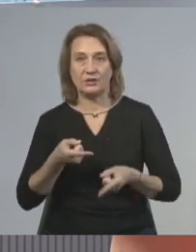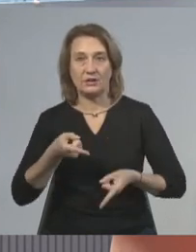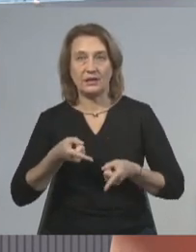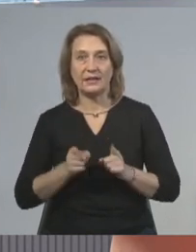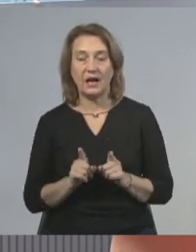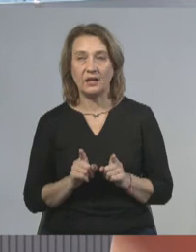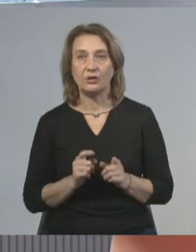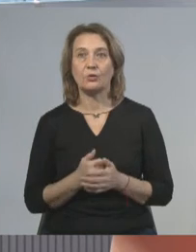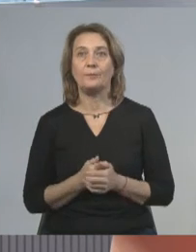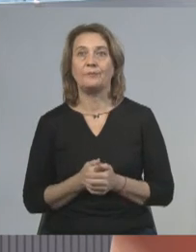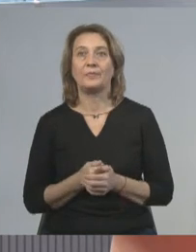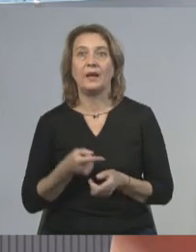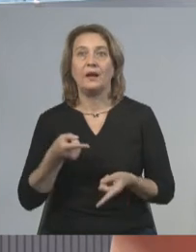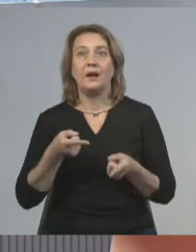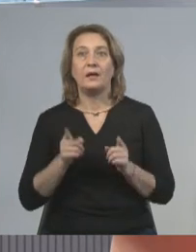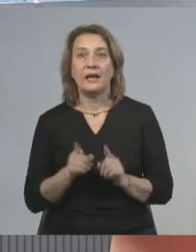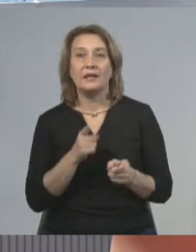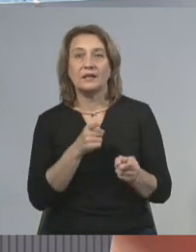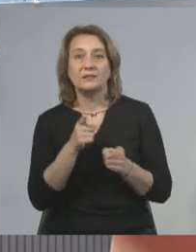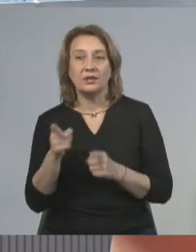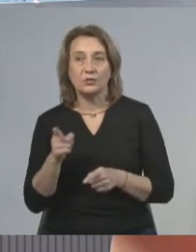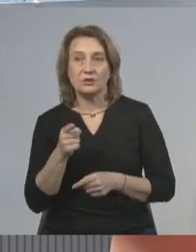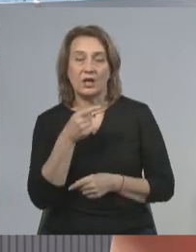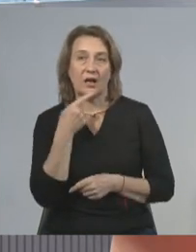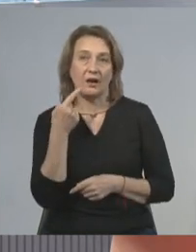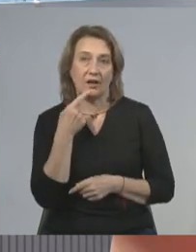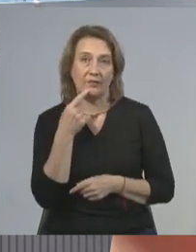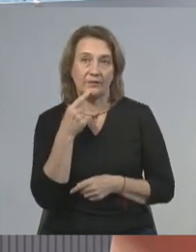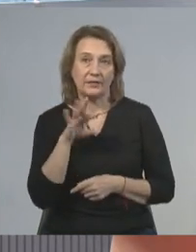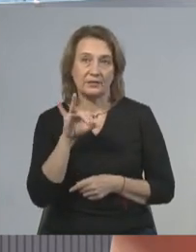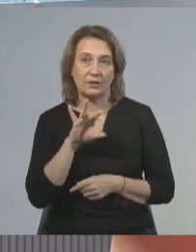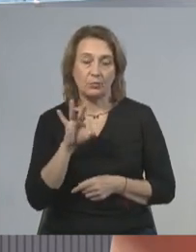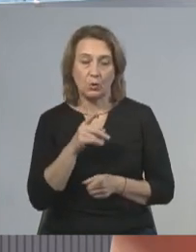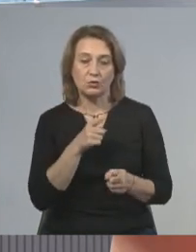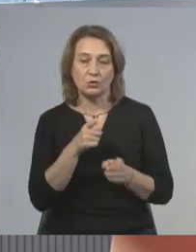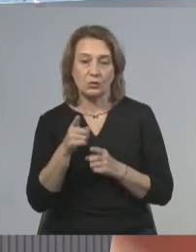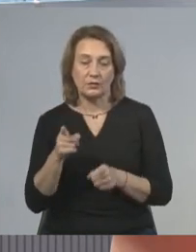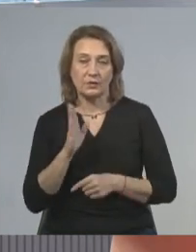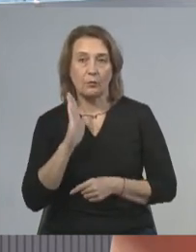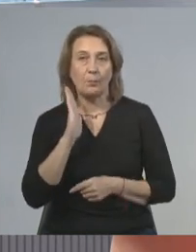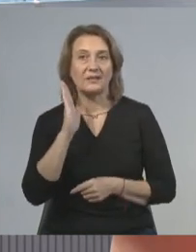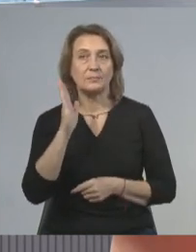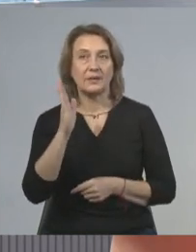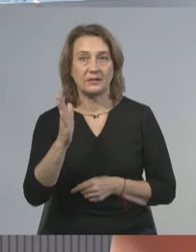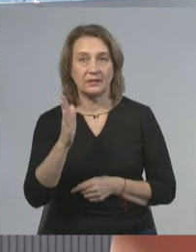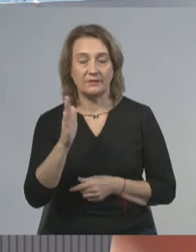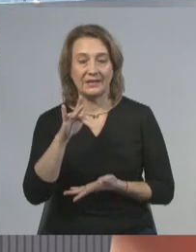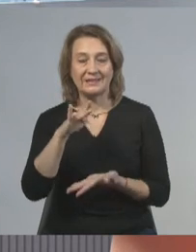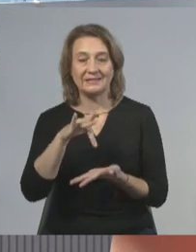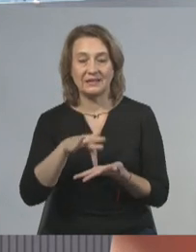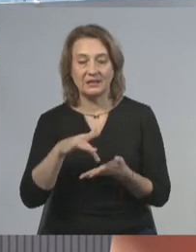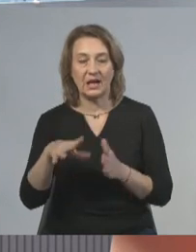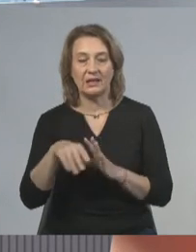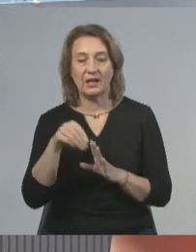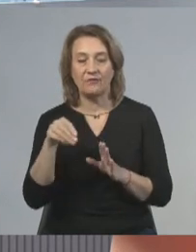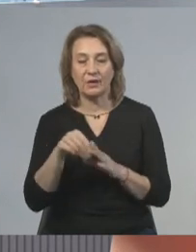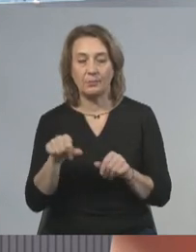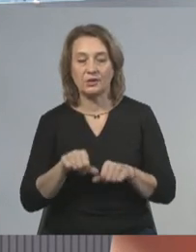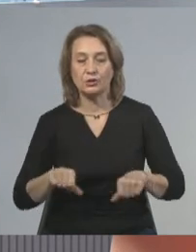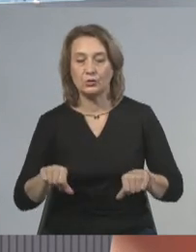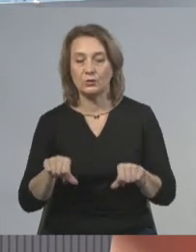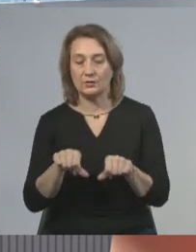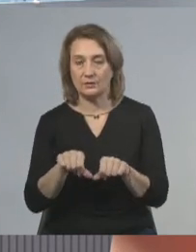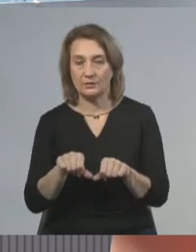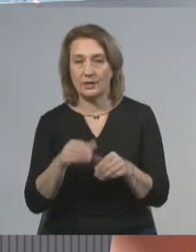situ the description of the real threat today but also about potential threats and perspective the central election